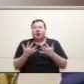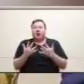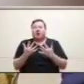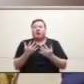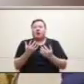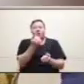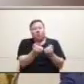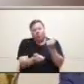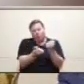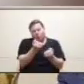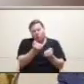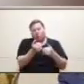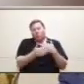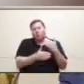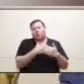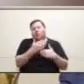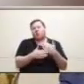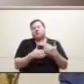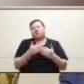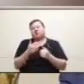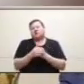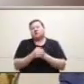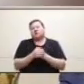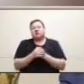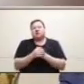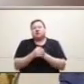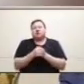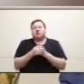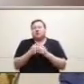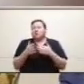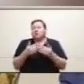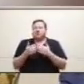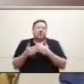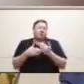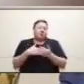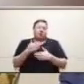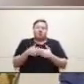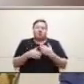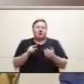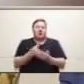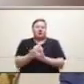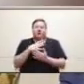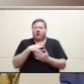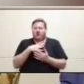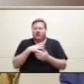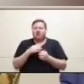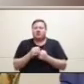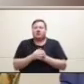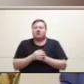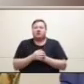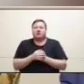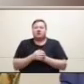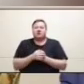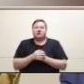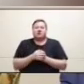processes to take their due course, and then later, like I said, we'll have to hold